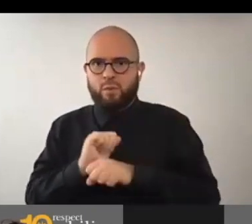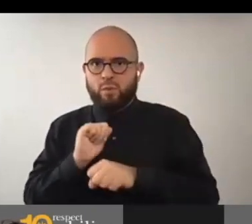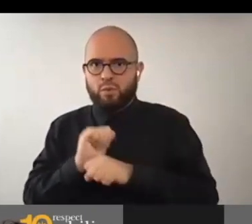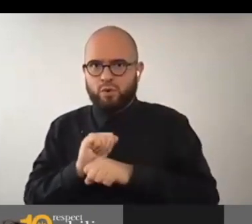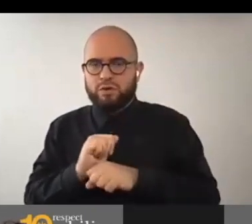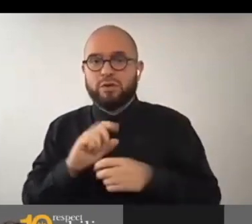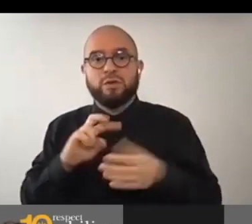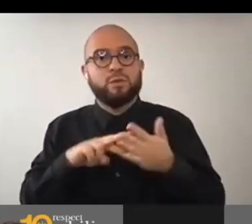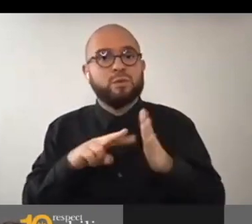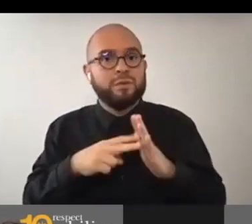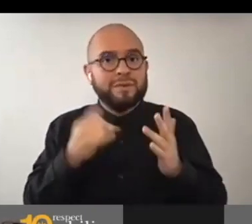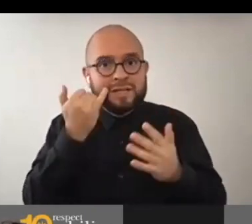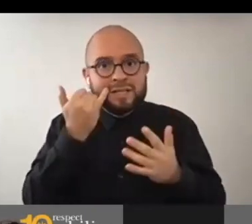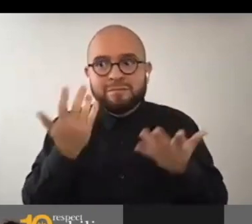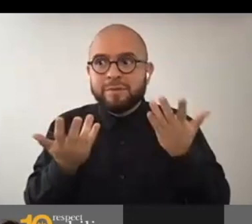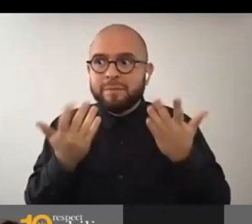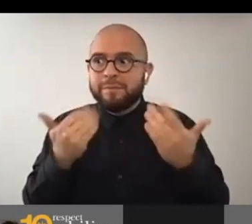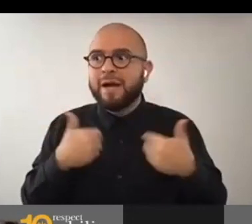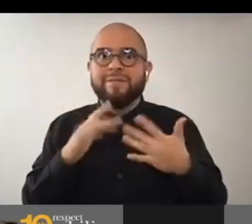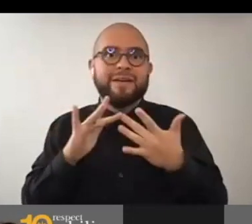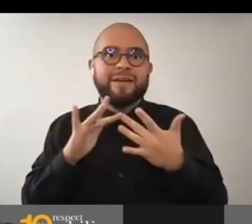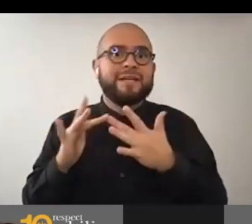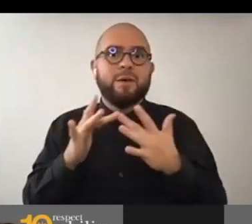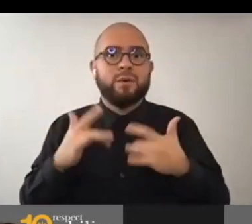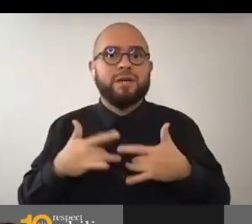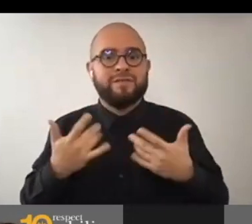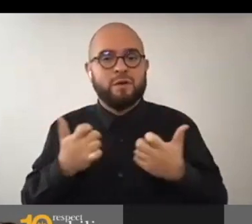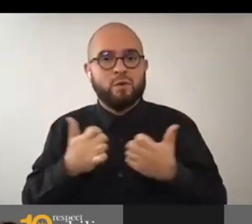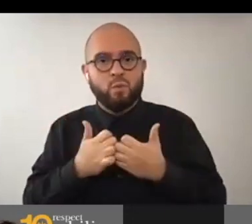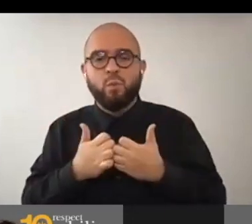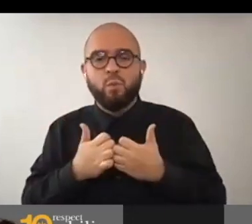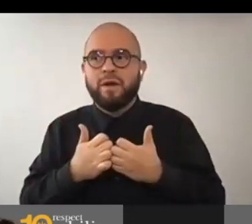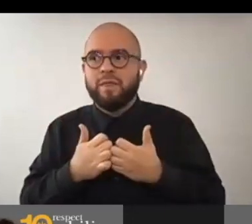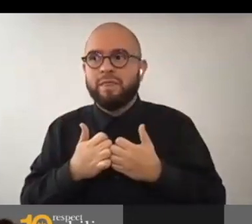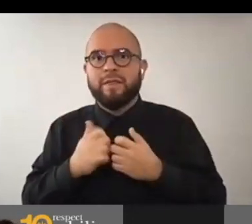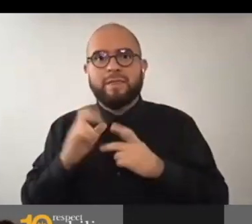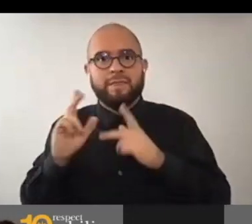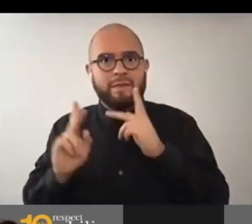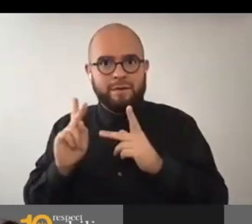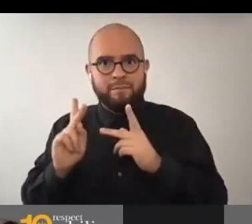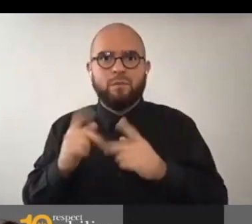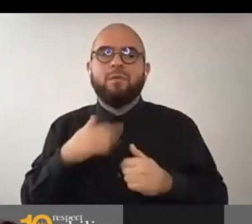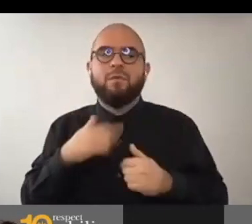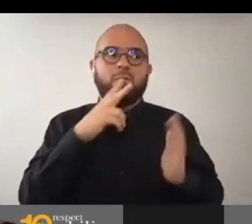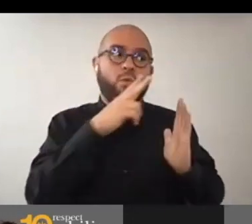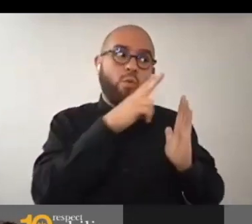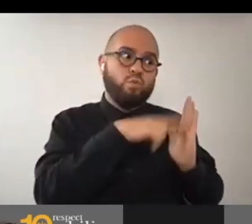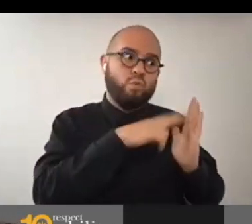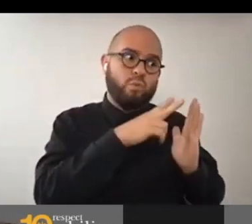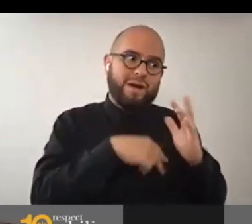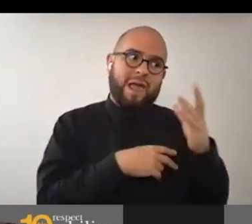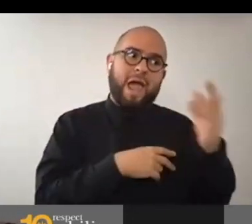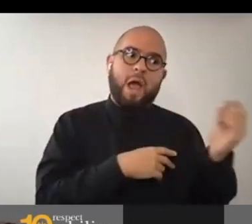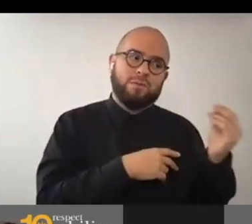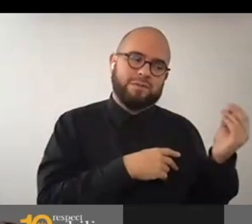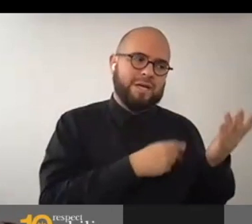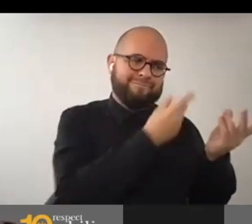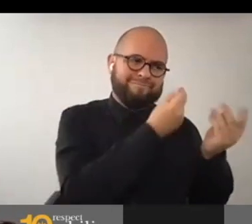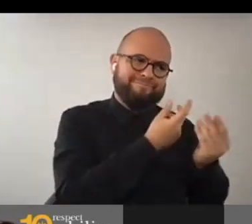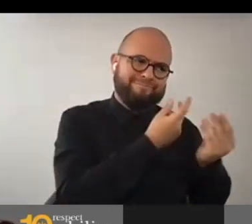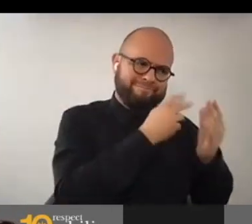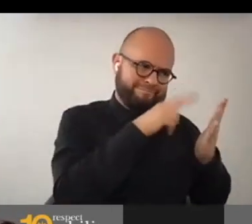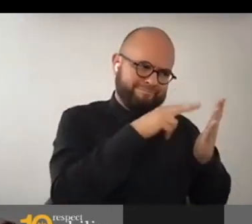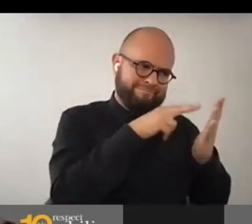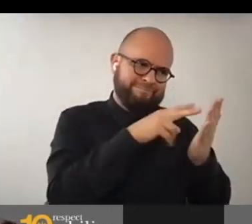we're doing a networking event with the fellows, I'll read about networking before I talk about it with them, so that I have a better grasp of